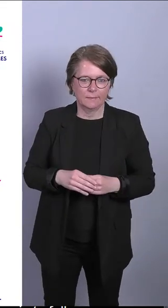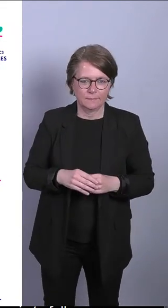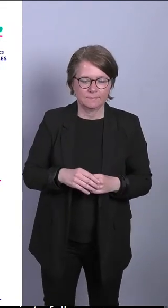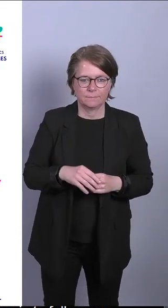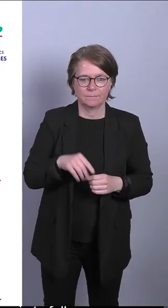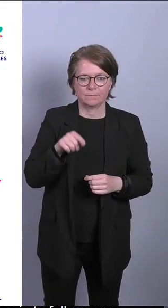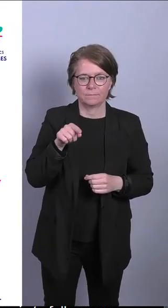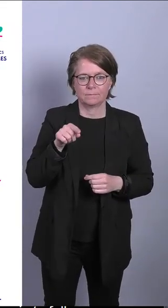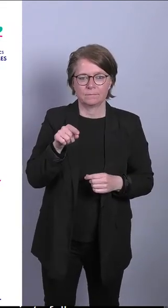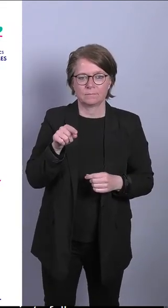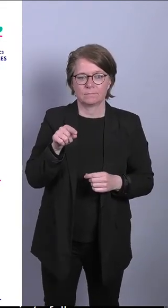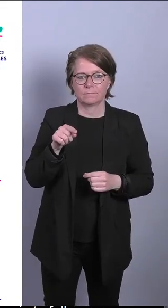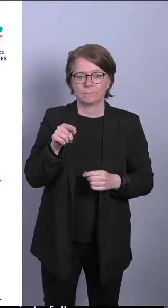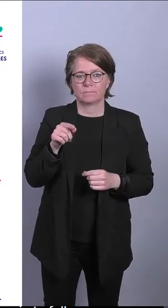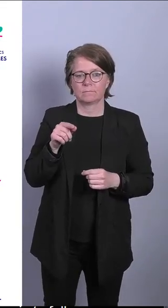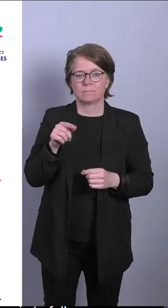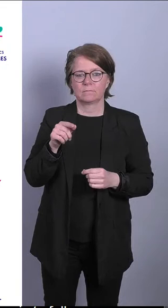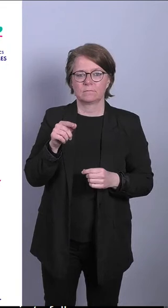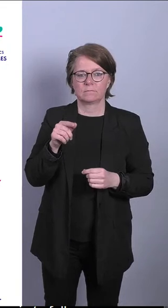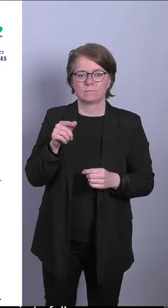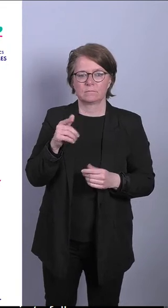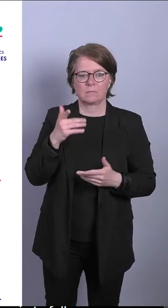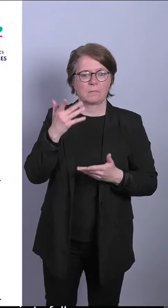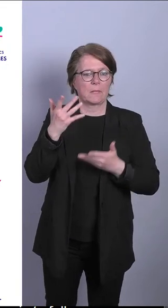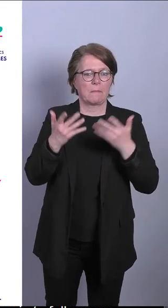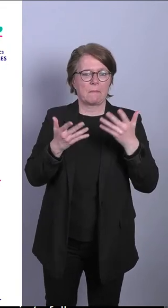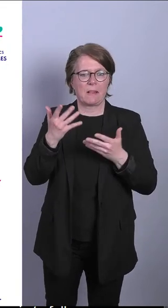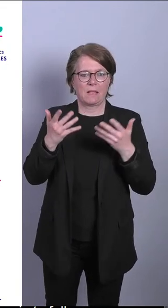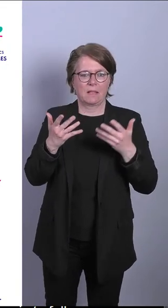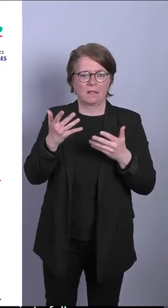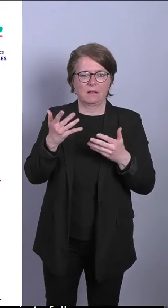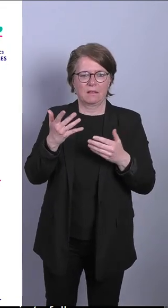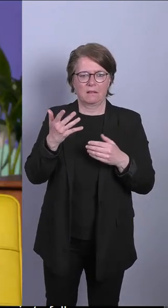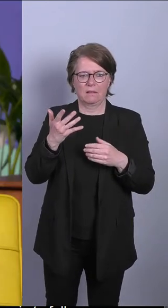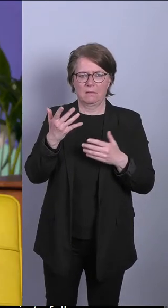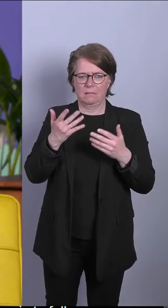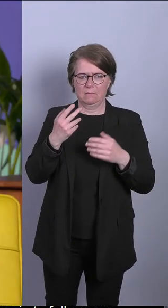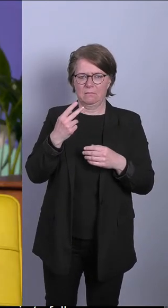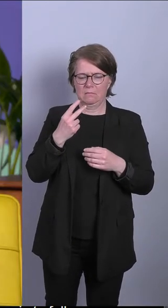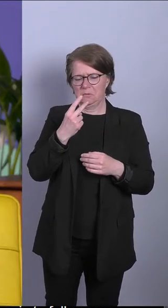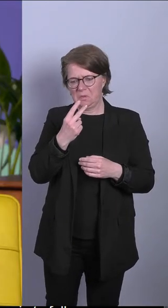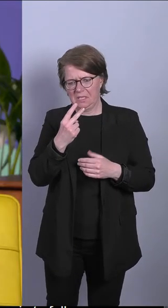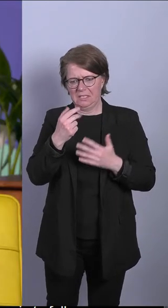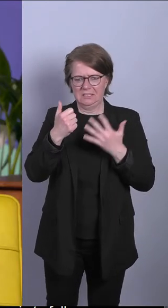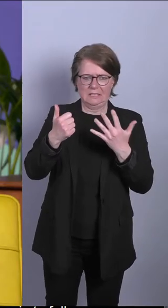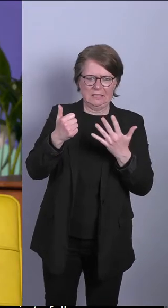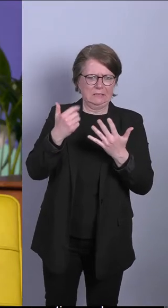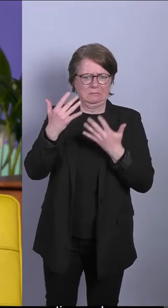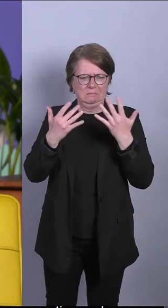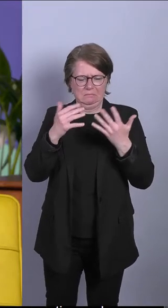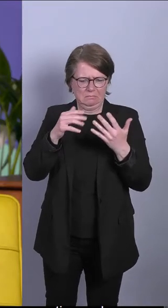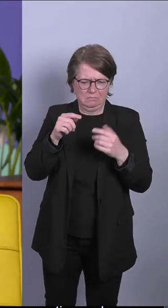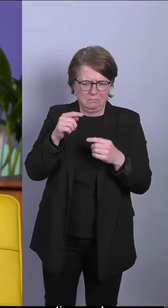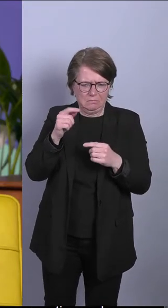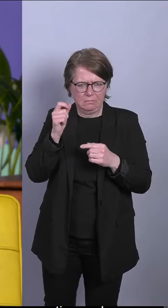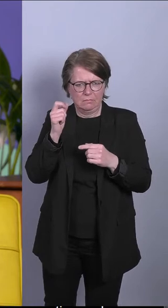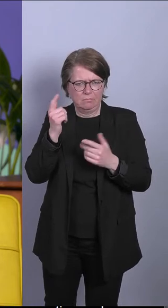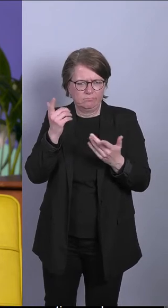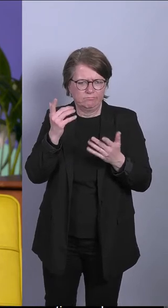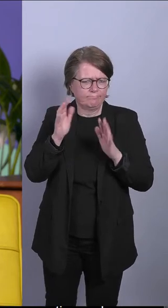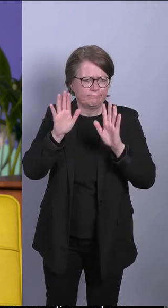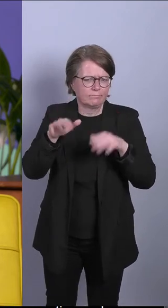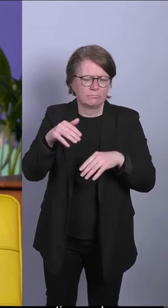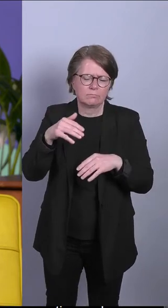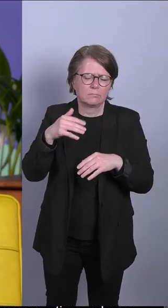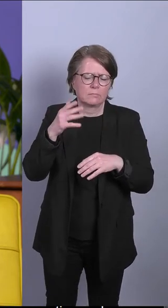yeah, you might have 2 shifts or 6 shifts. You might be working 2 hours or 6 hours during the games time. But make the